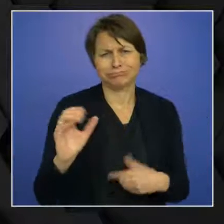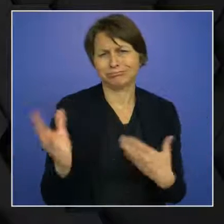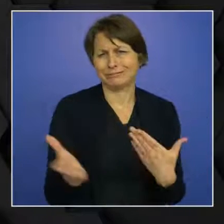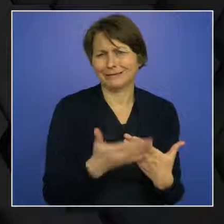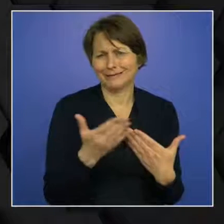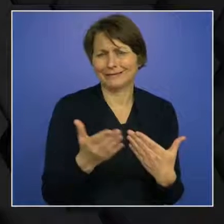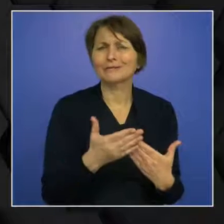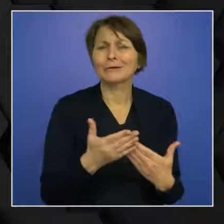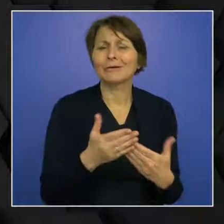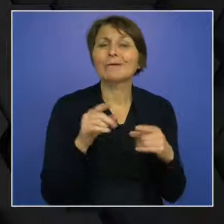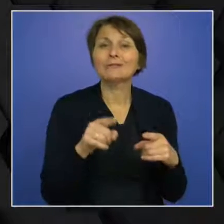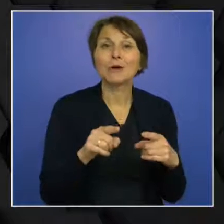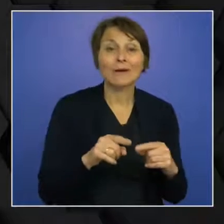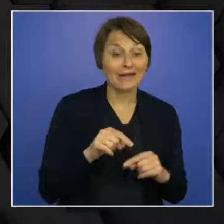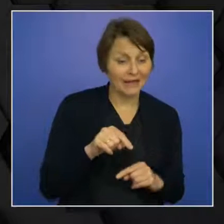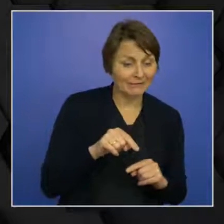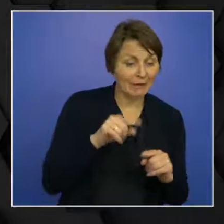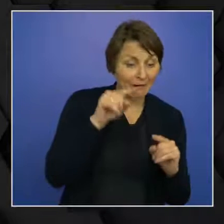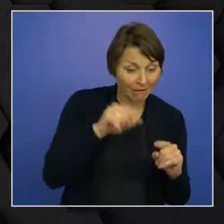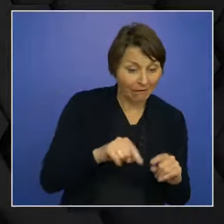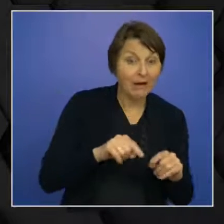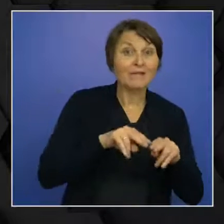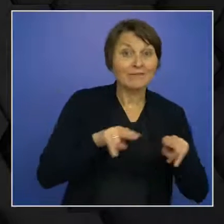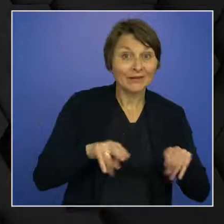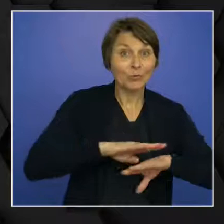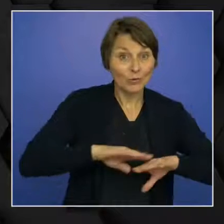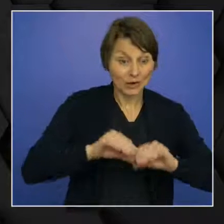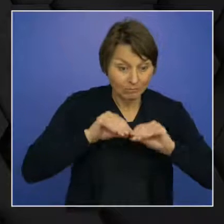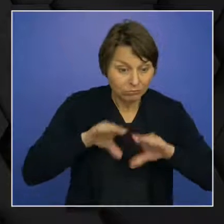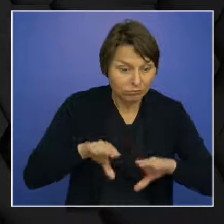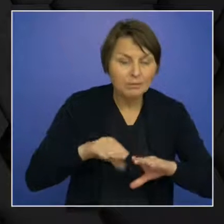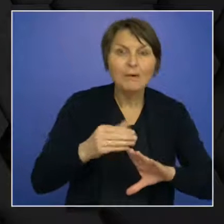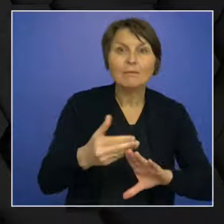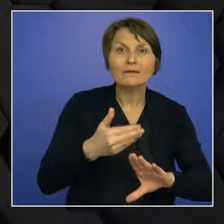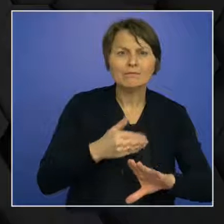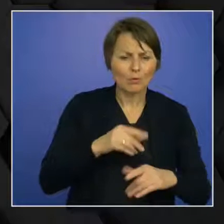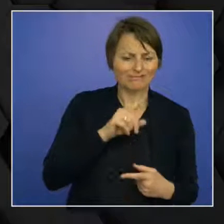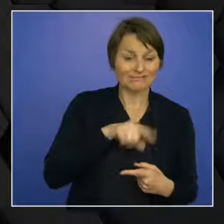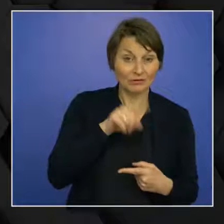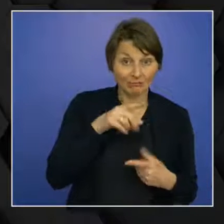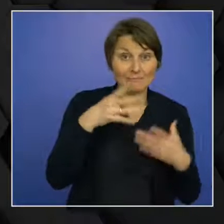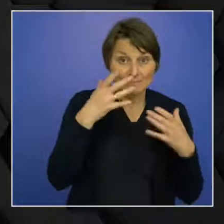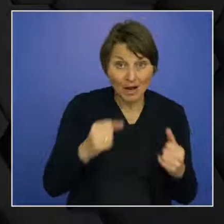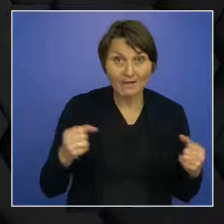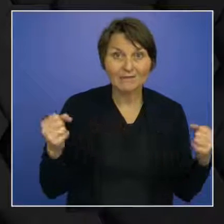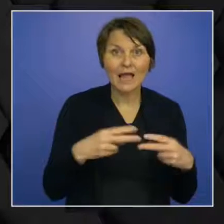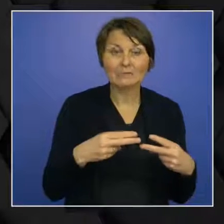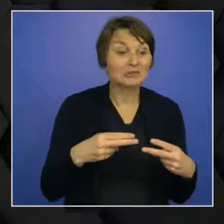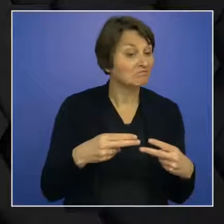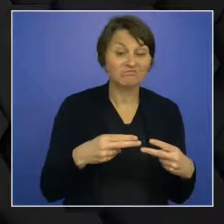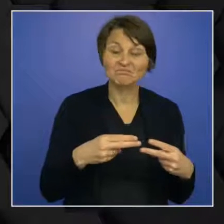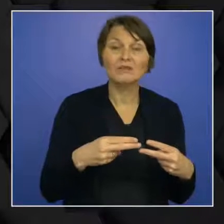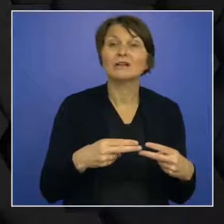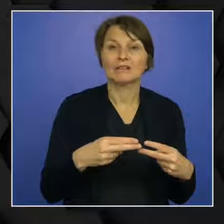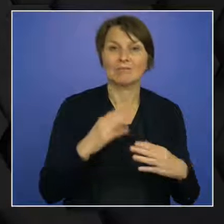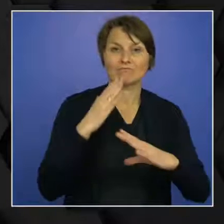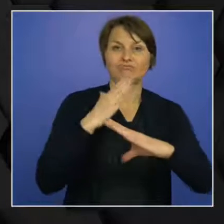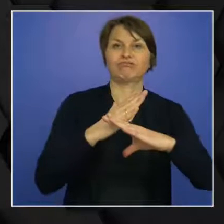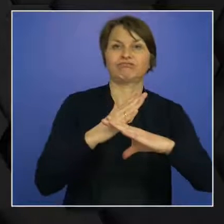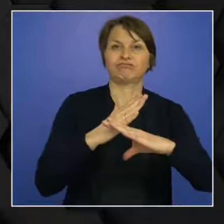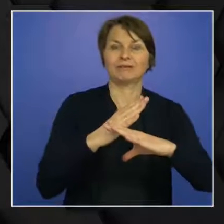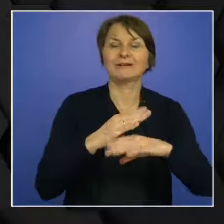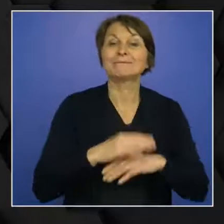they will not publish it. Right. So that's perfect. But normally, sometimes you post it on your own social media and then